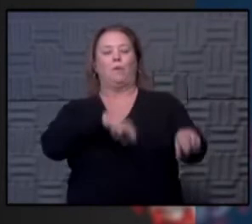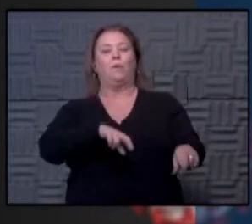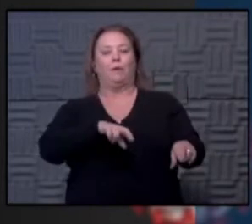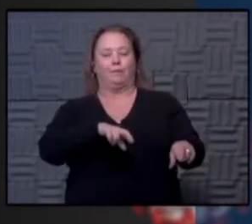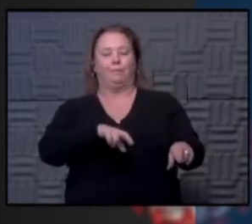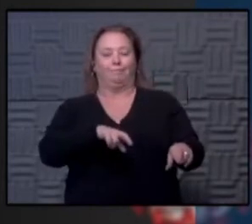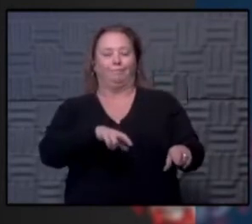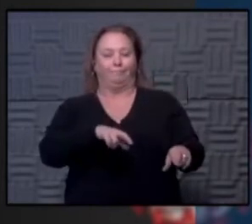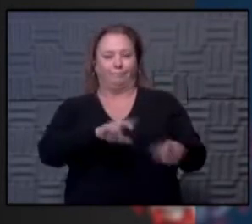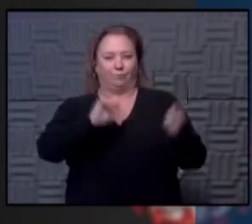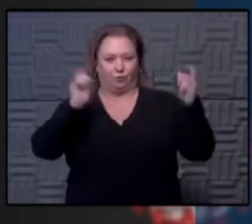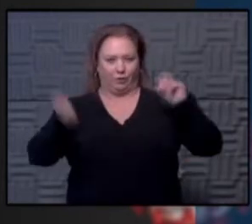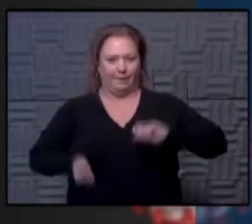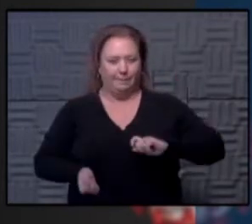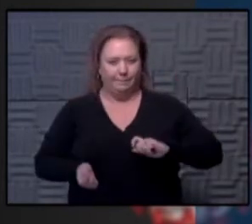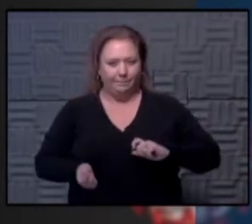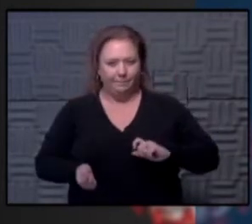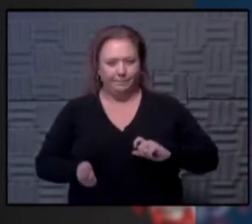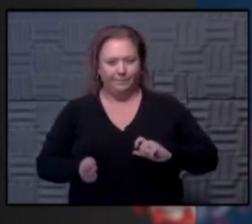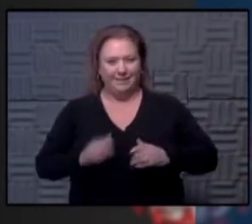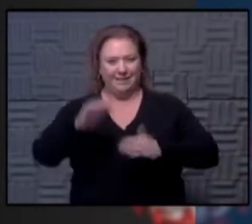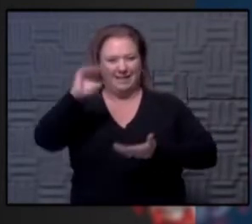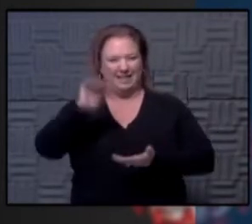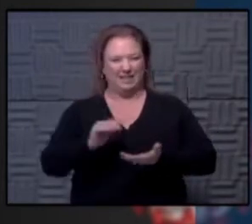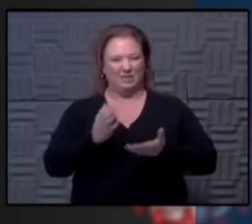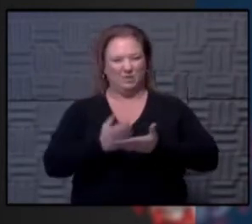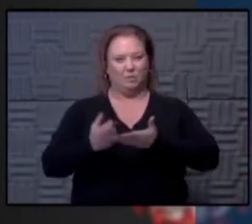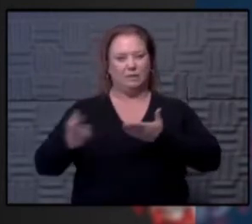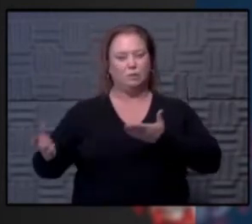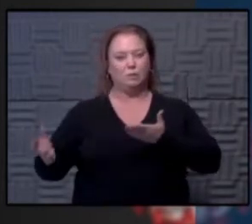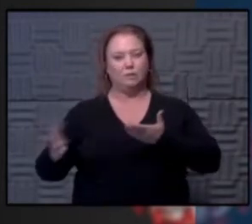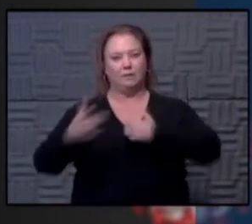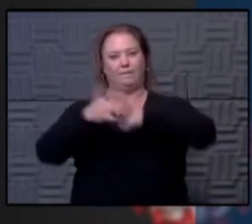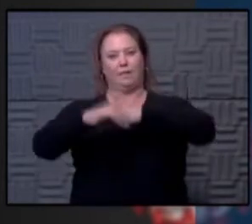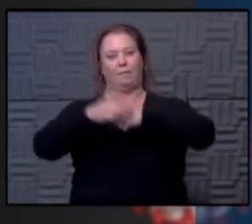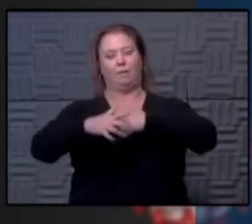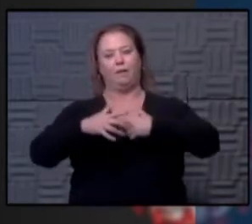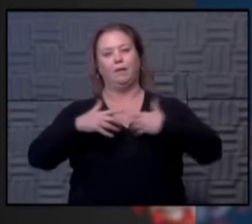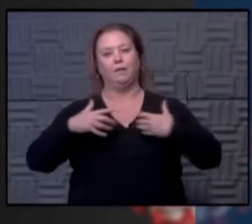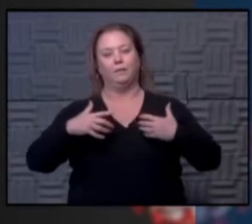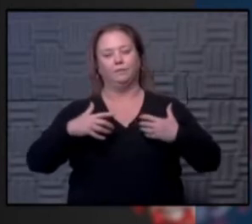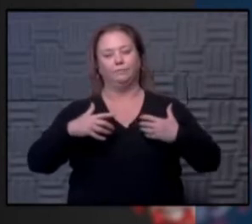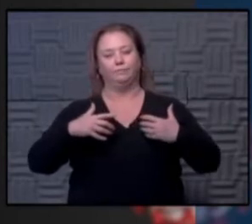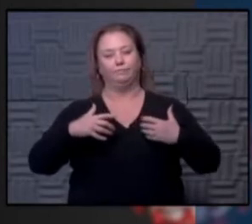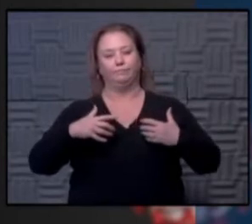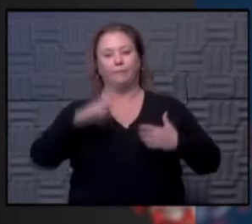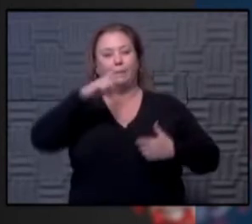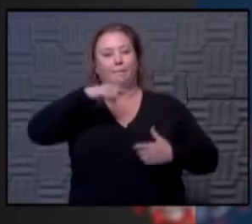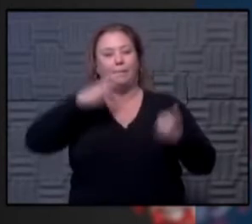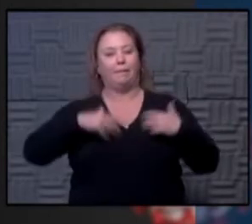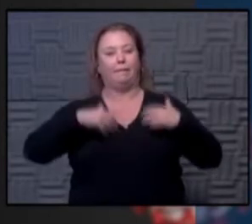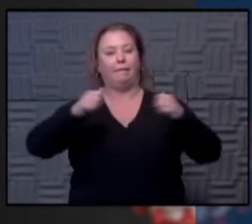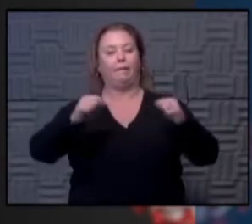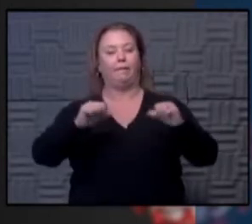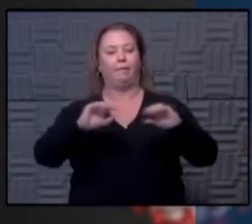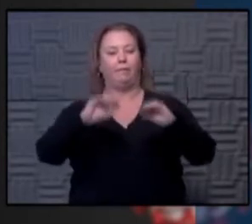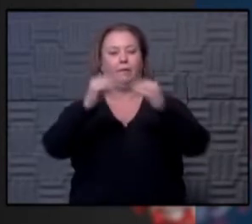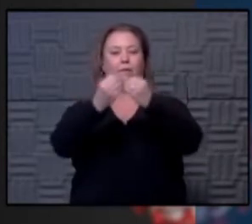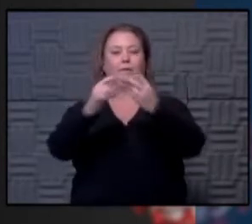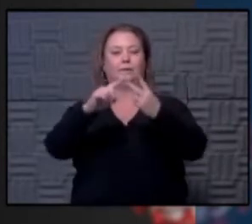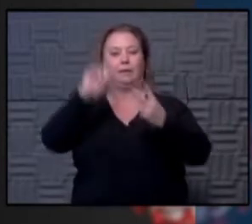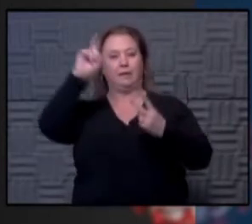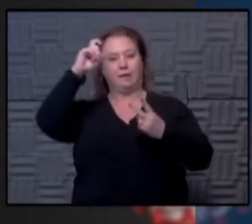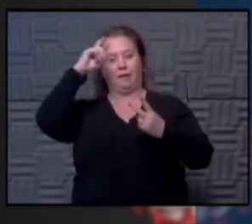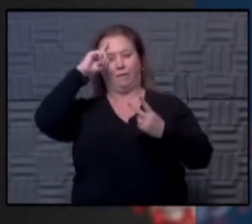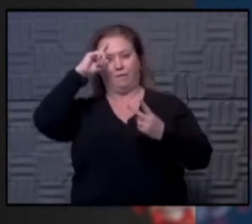so just less resources around as public health offices and government offices